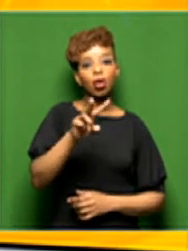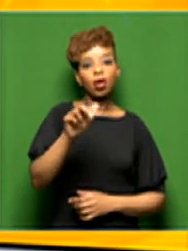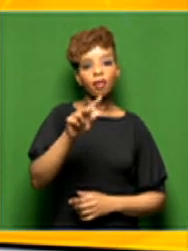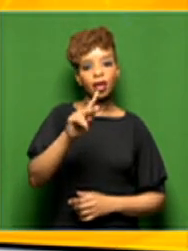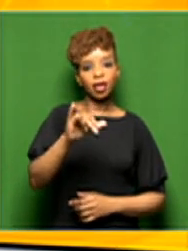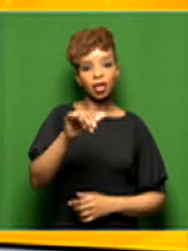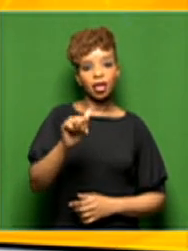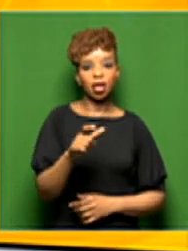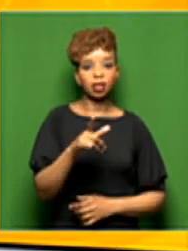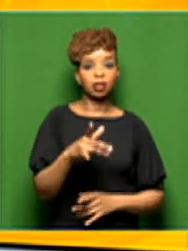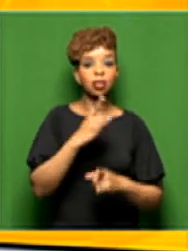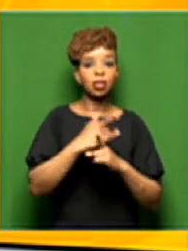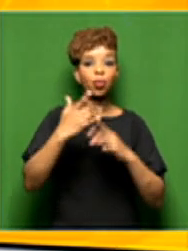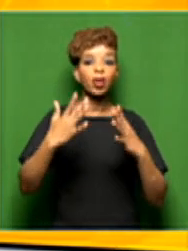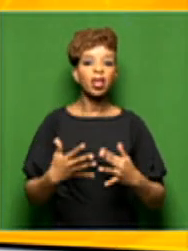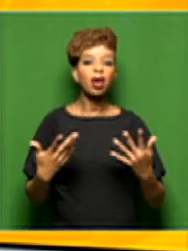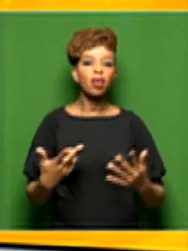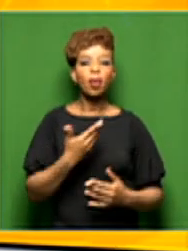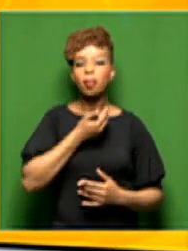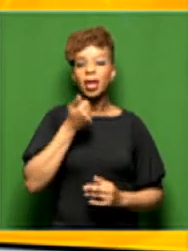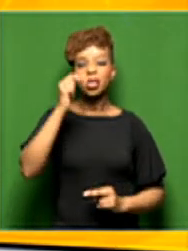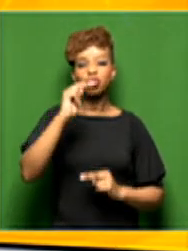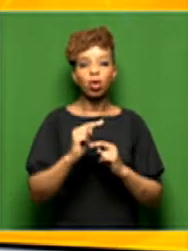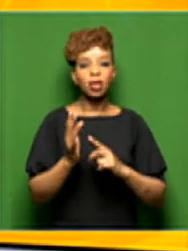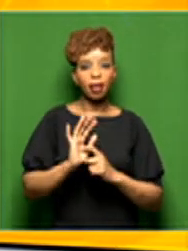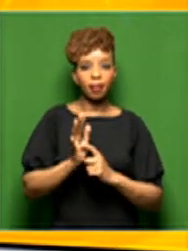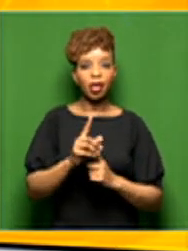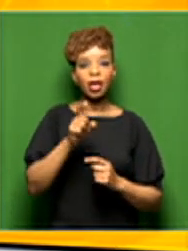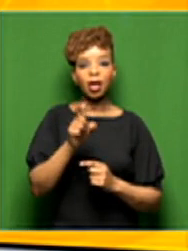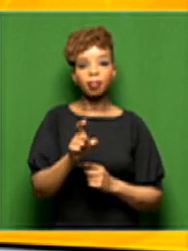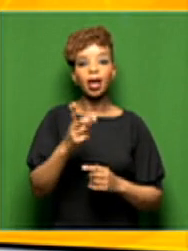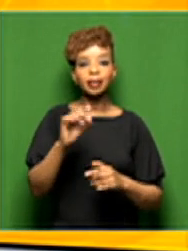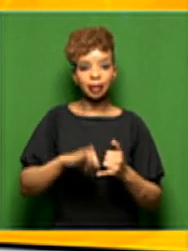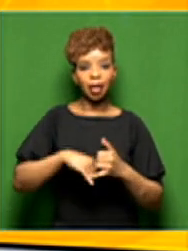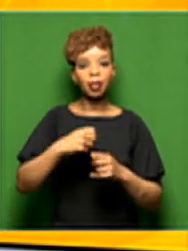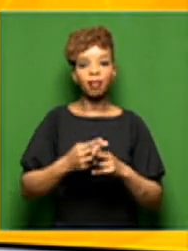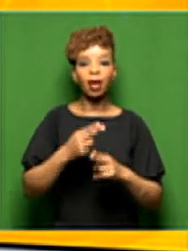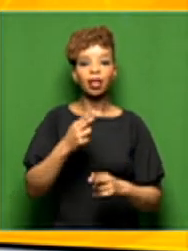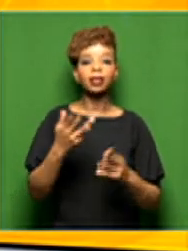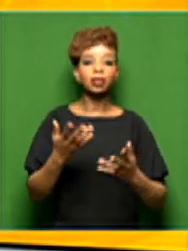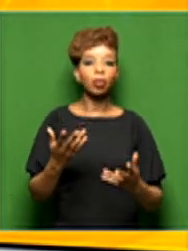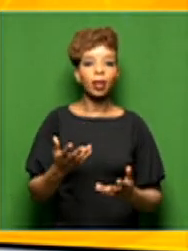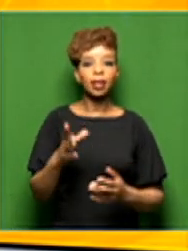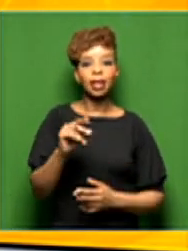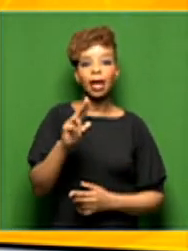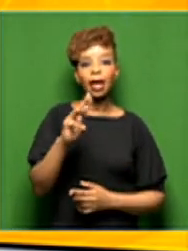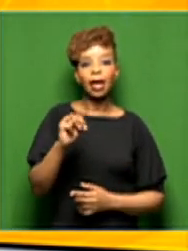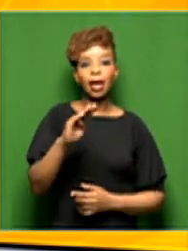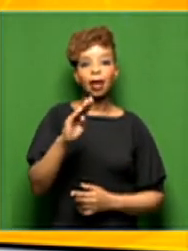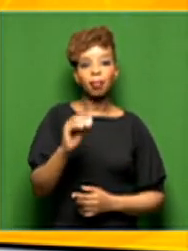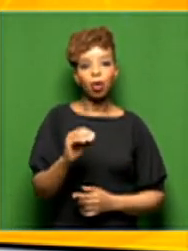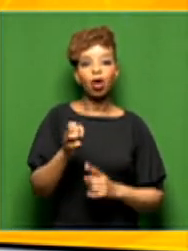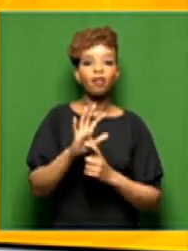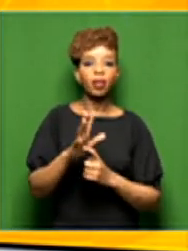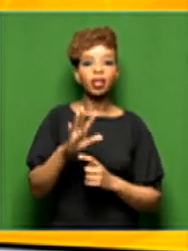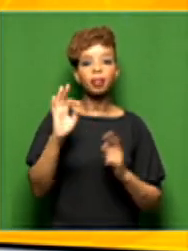for Best Short Film at the Rolling Eyes Film Festival, the semi-finalist at the Dumbo Film Fest outside New York. And this